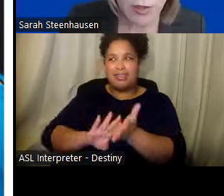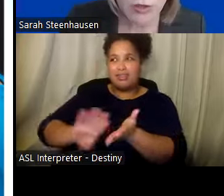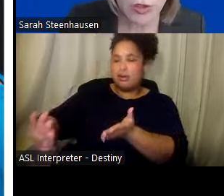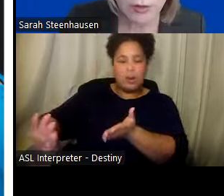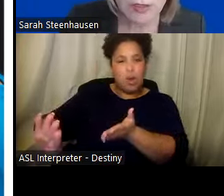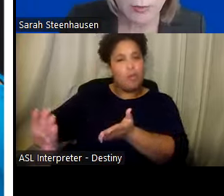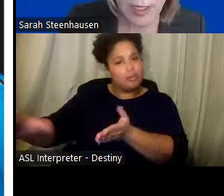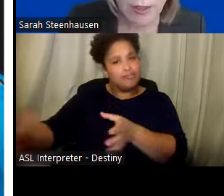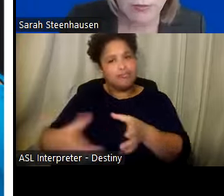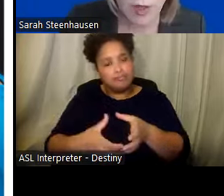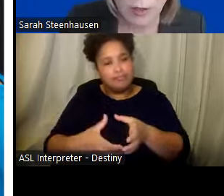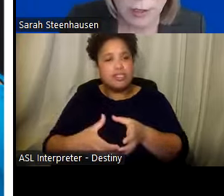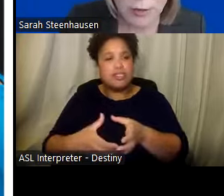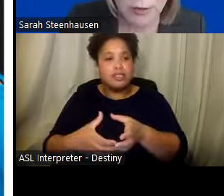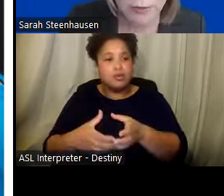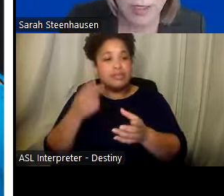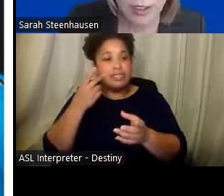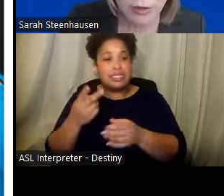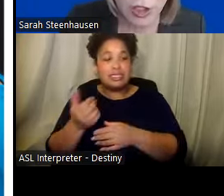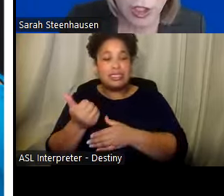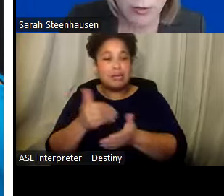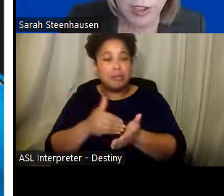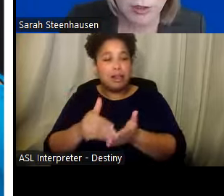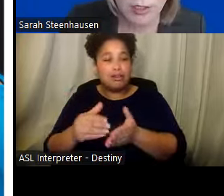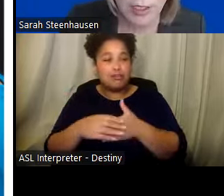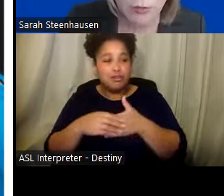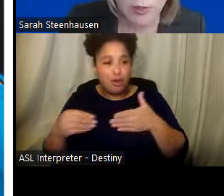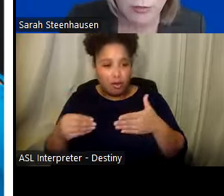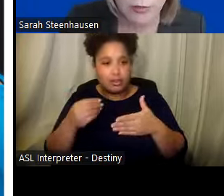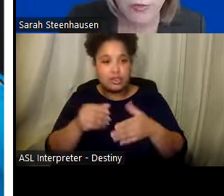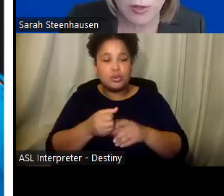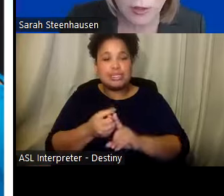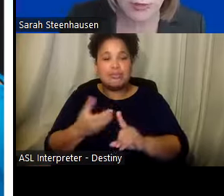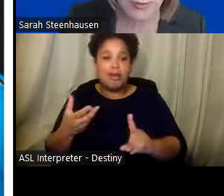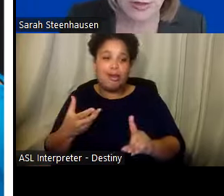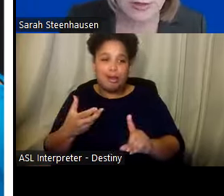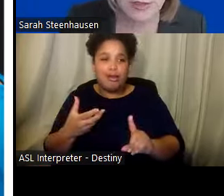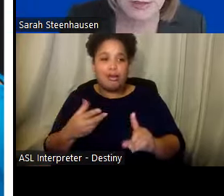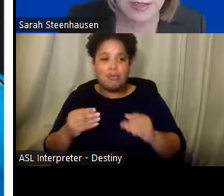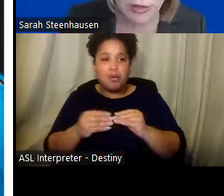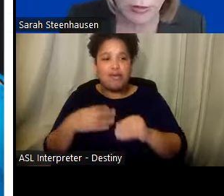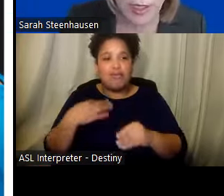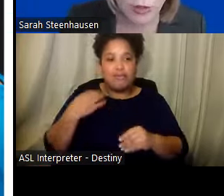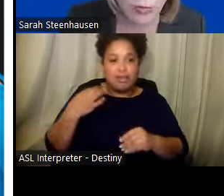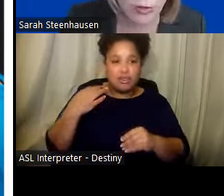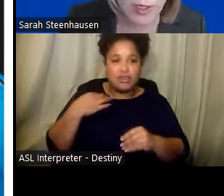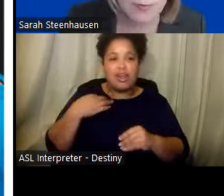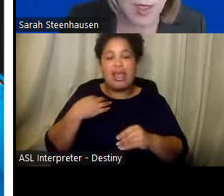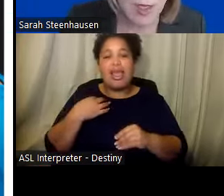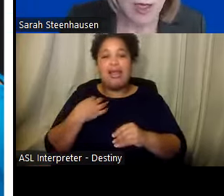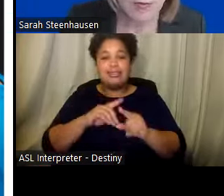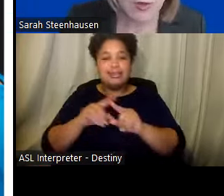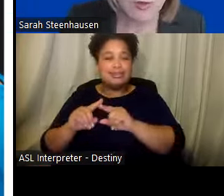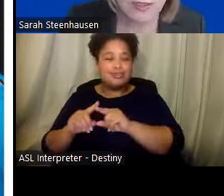million to expand volunteerism and intergenerational engagement through the Foster Grandparent and Senior Companion